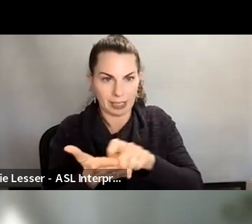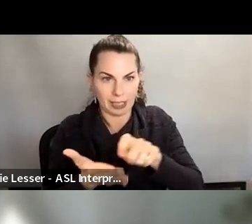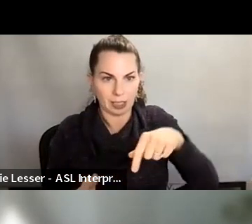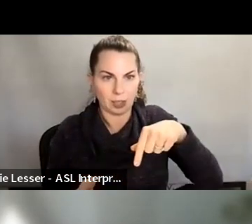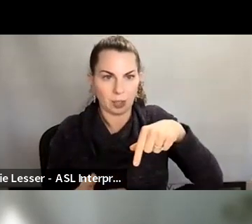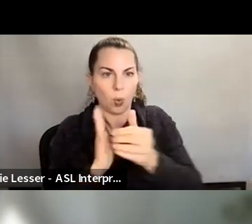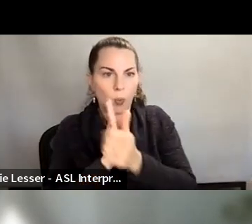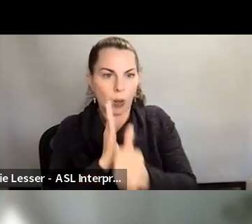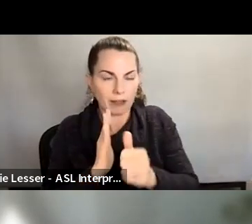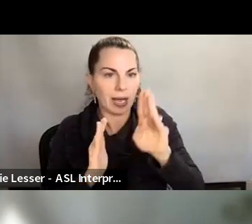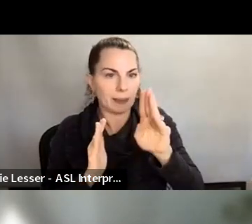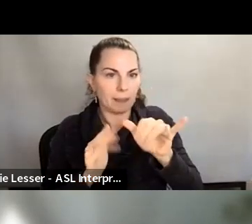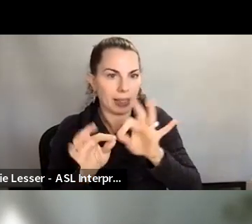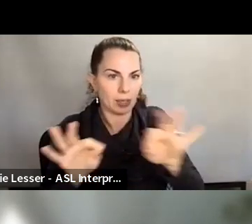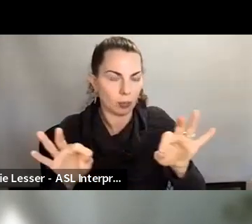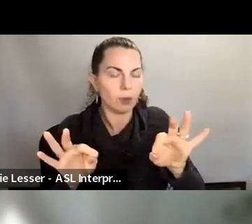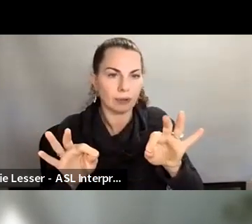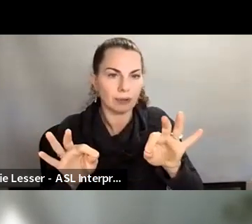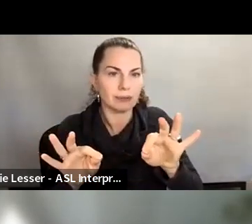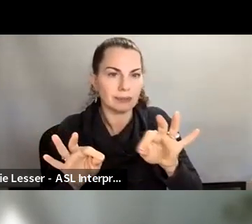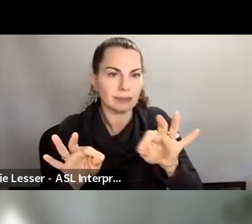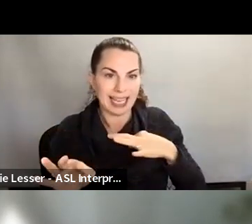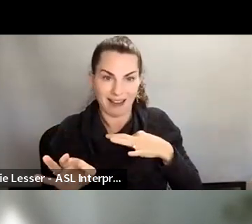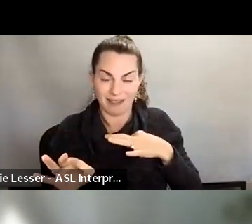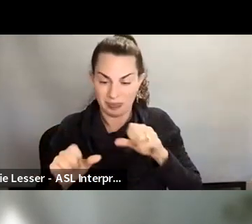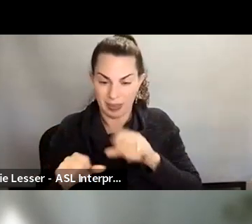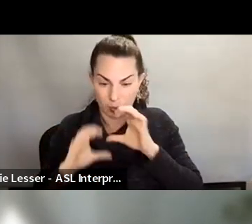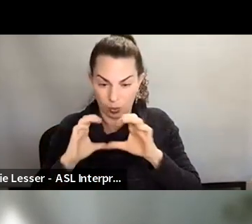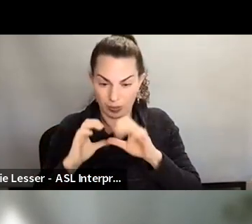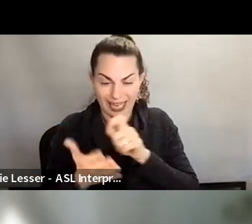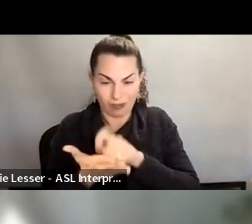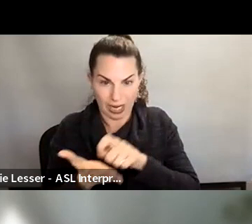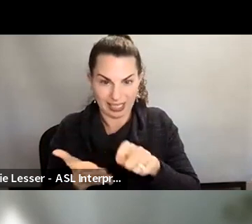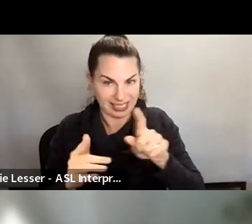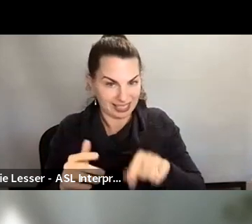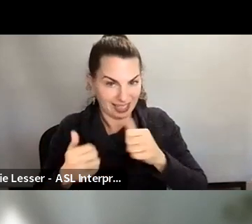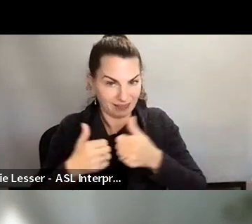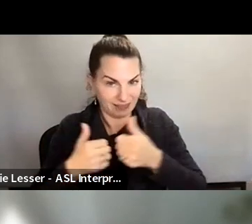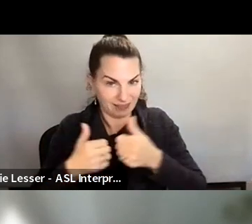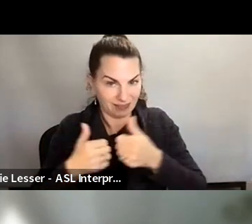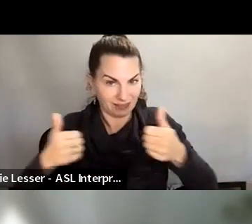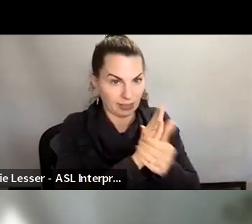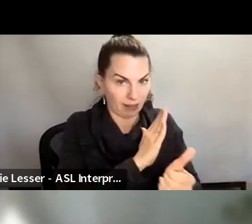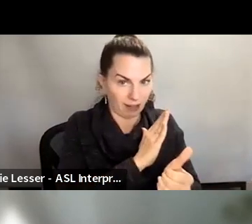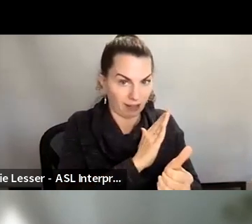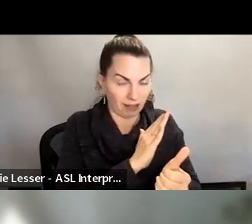would we have to assess those written skills, Dylan? Is that a separate skill we need to be looking at?